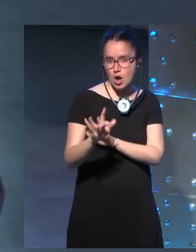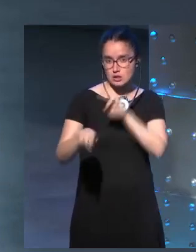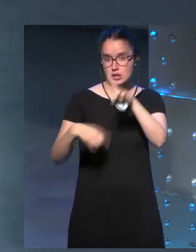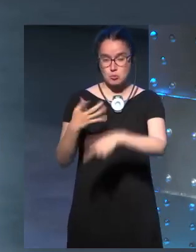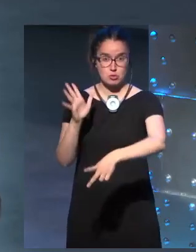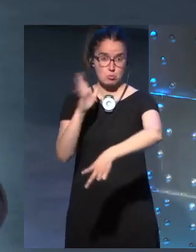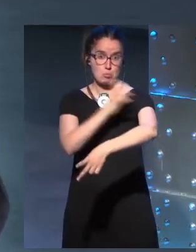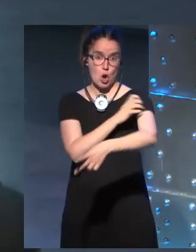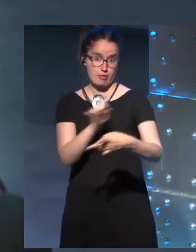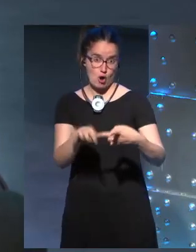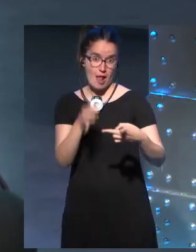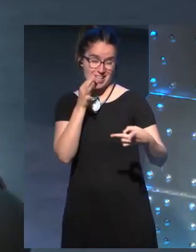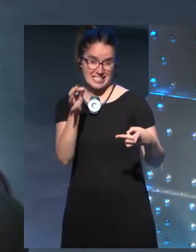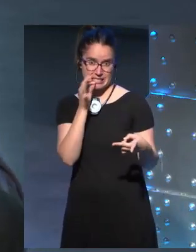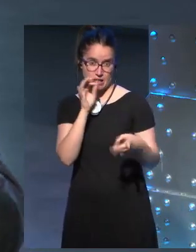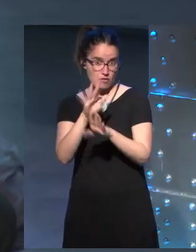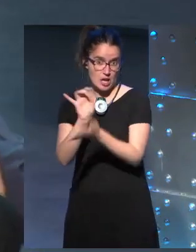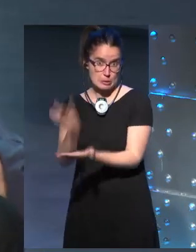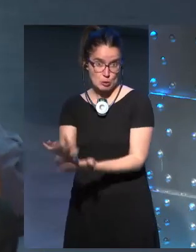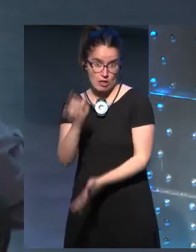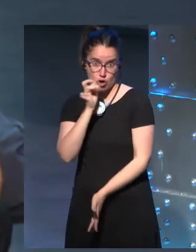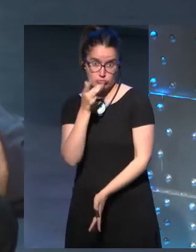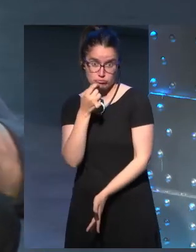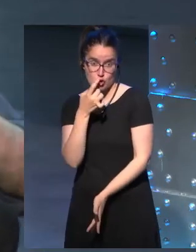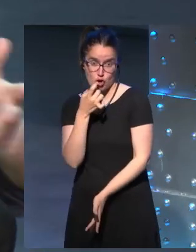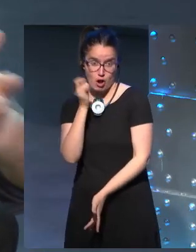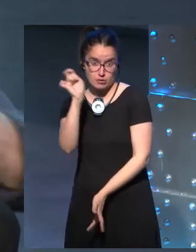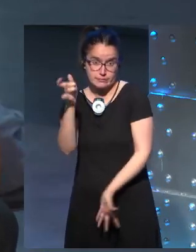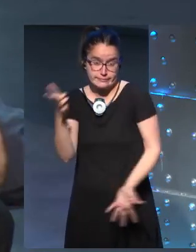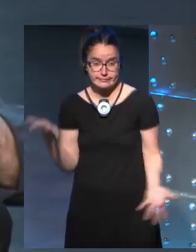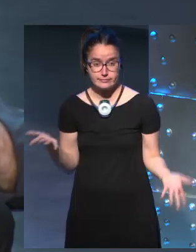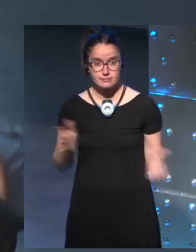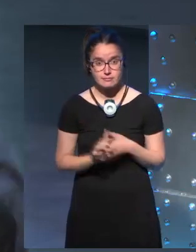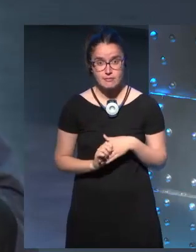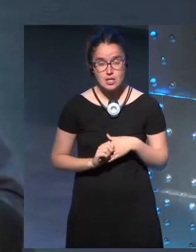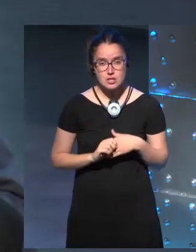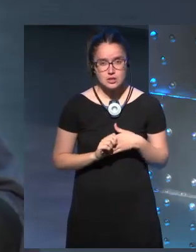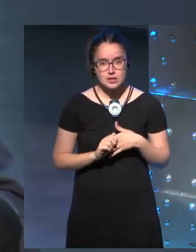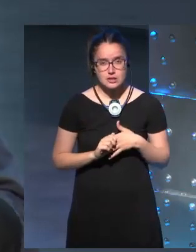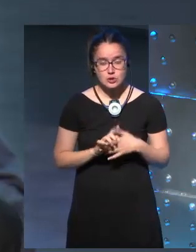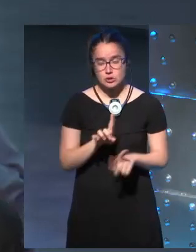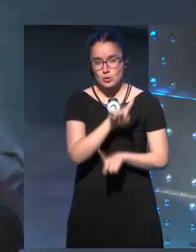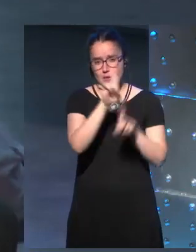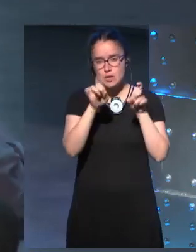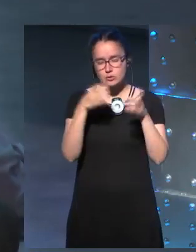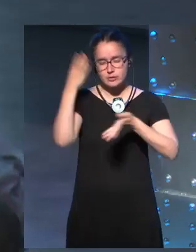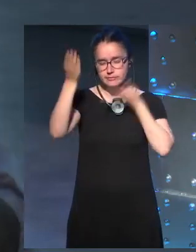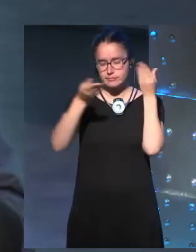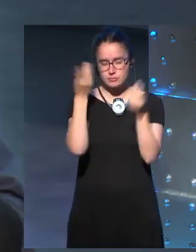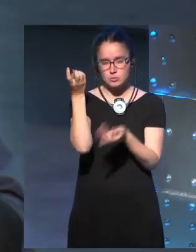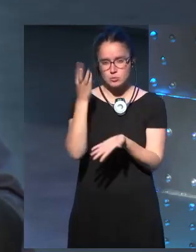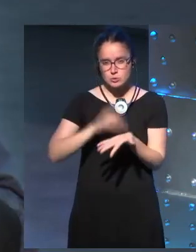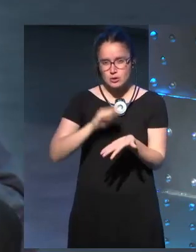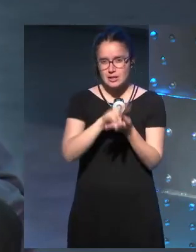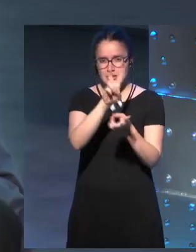sent off. And there's something about, a question that one is often asked is about violence in